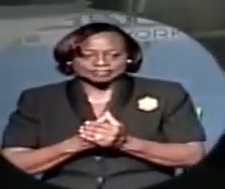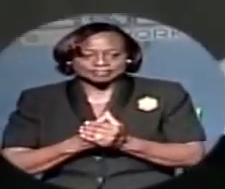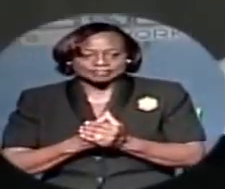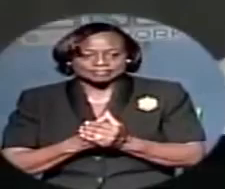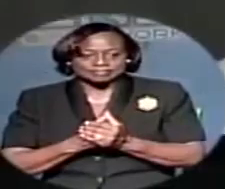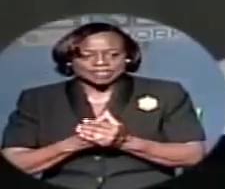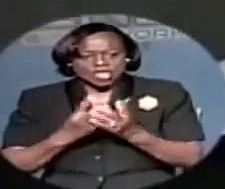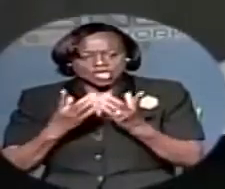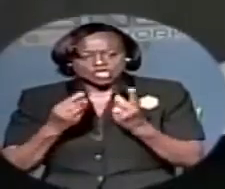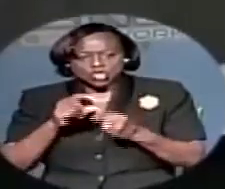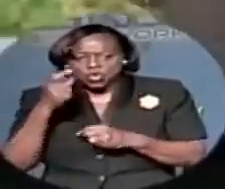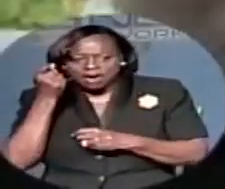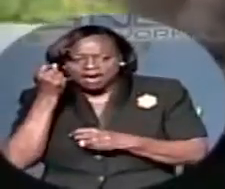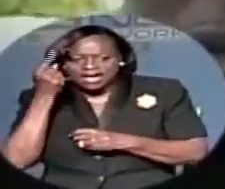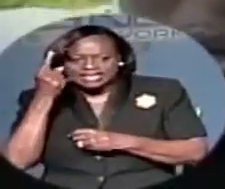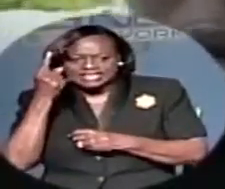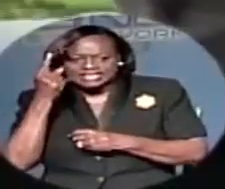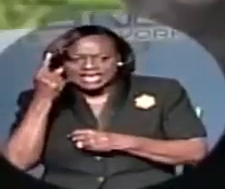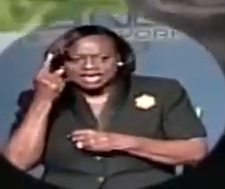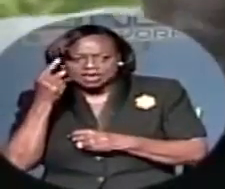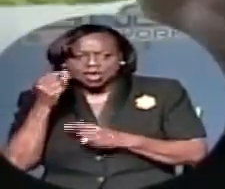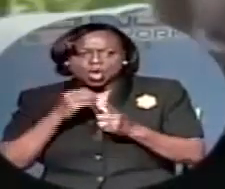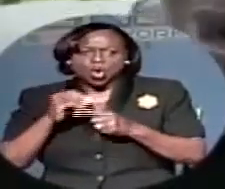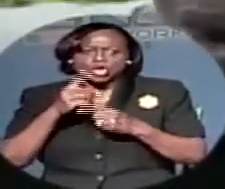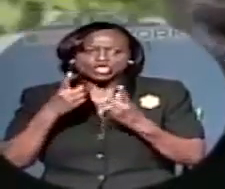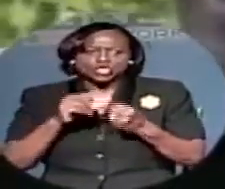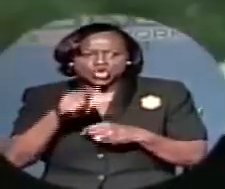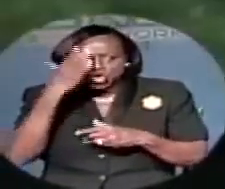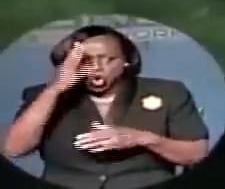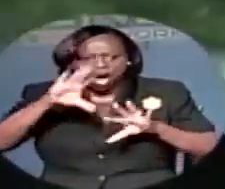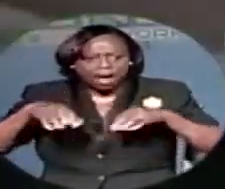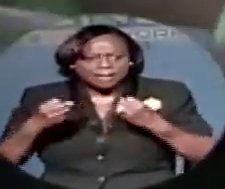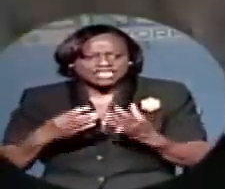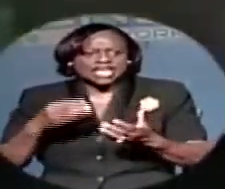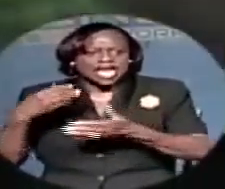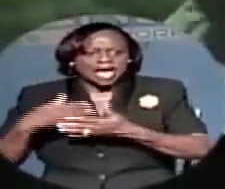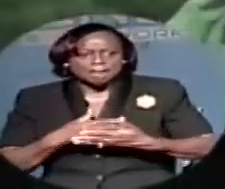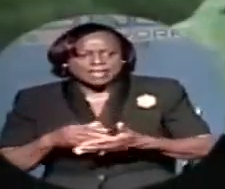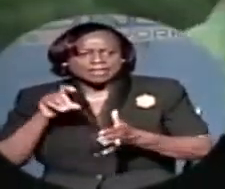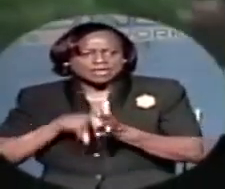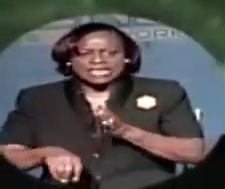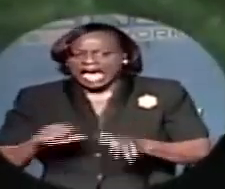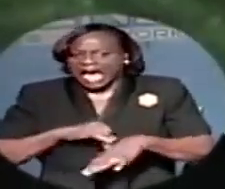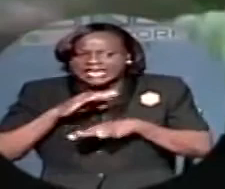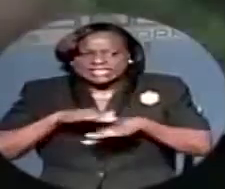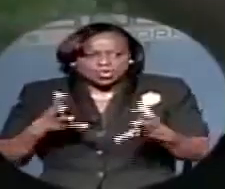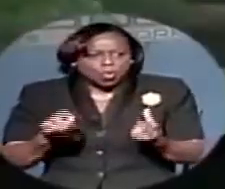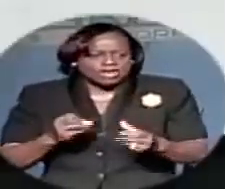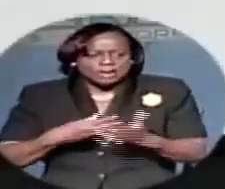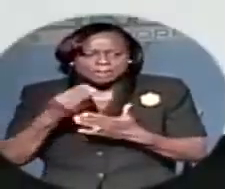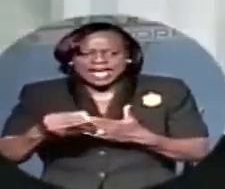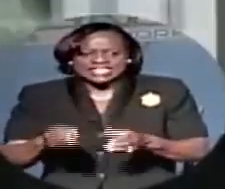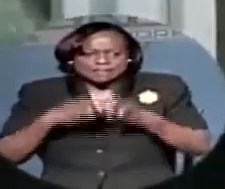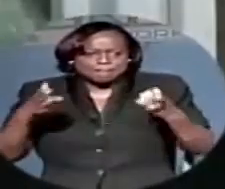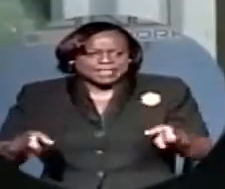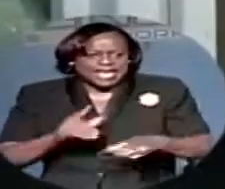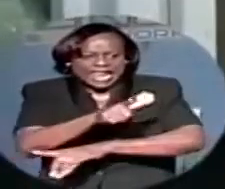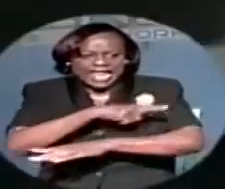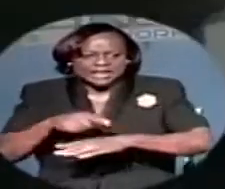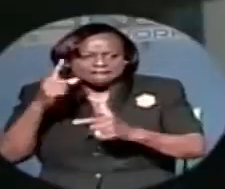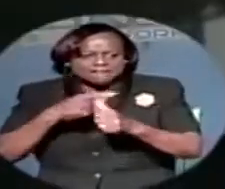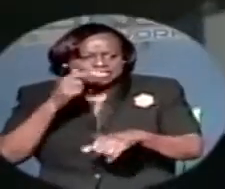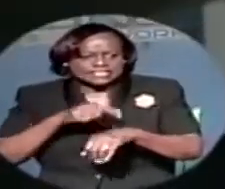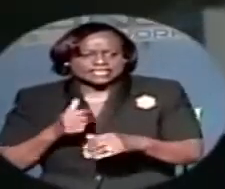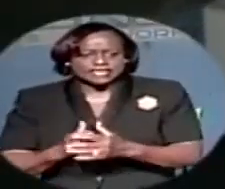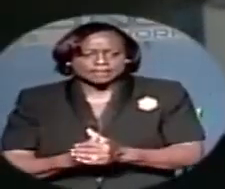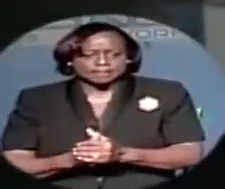Do you understand, or do you know how much a baby costs? I didn't want to buy this big property in the first beginnings. Filming of